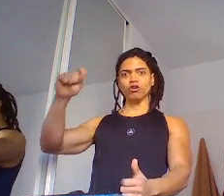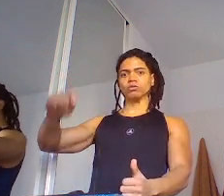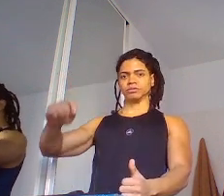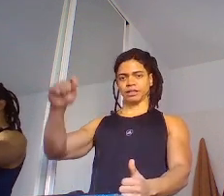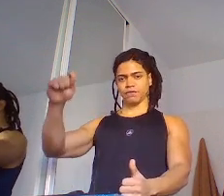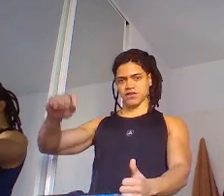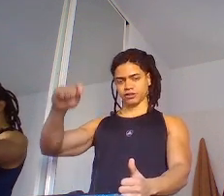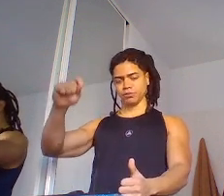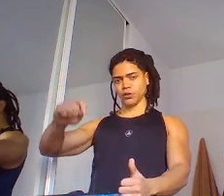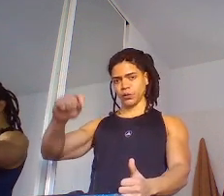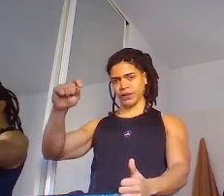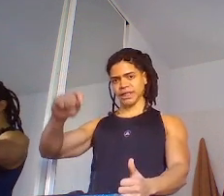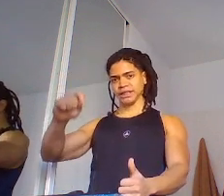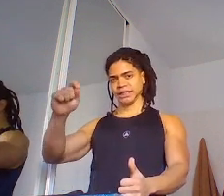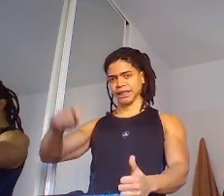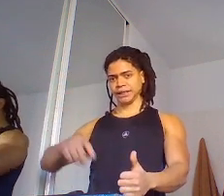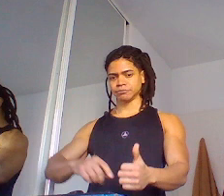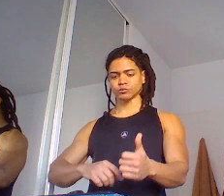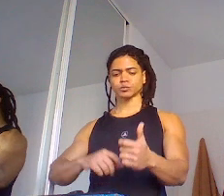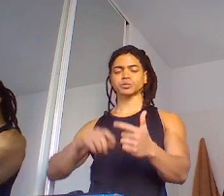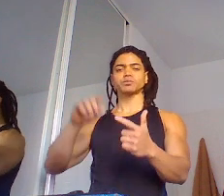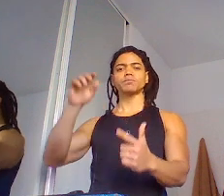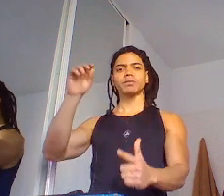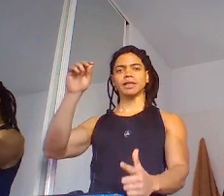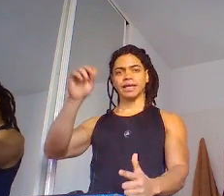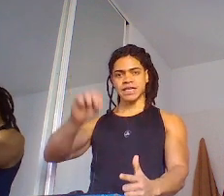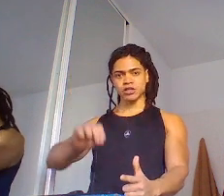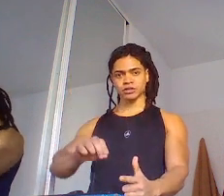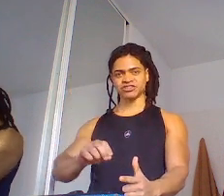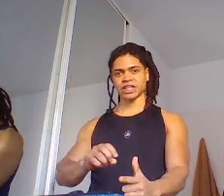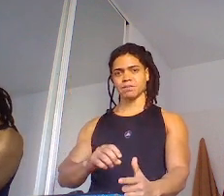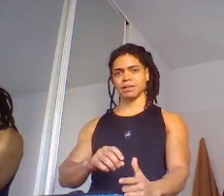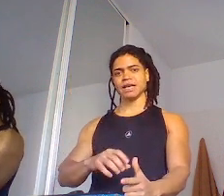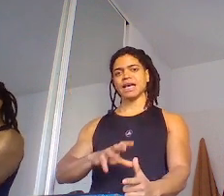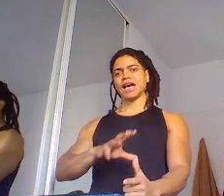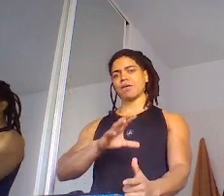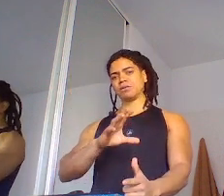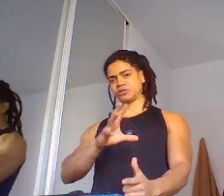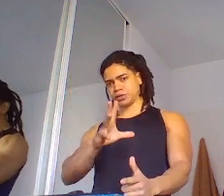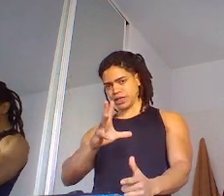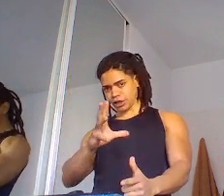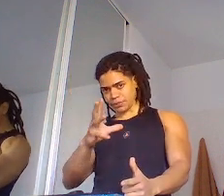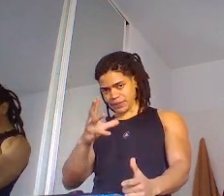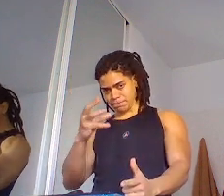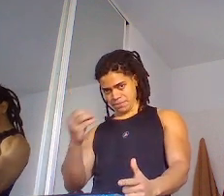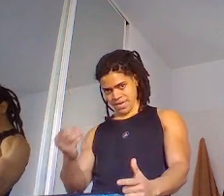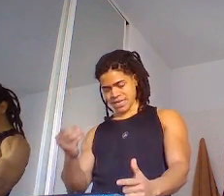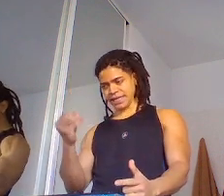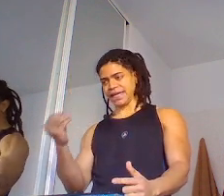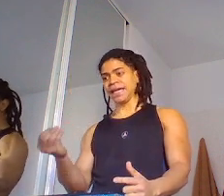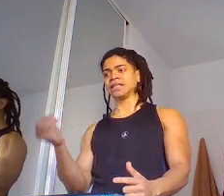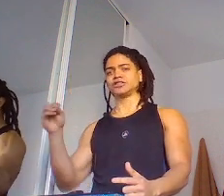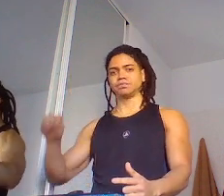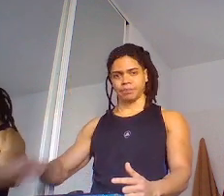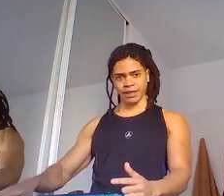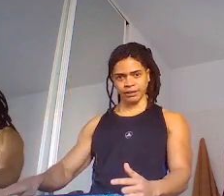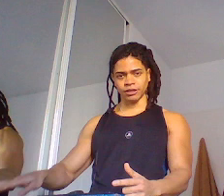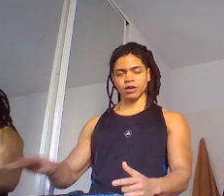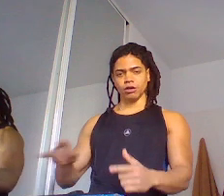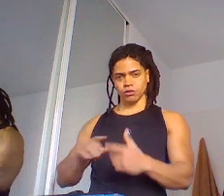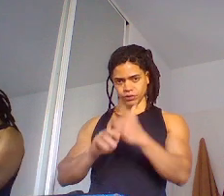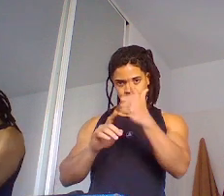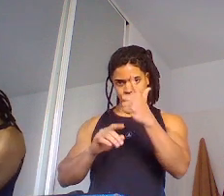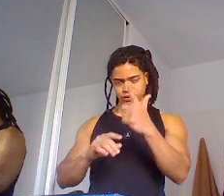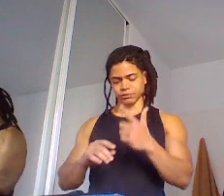what it owns at a fixed point in time. Income statement, how much money a company made and